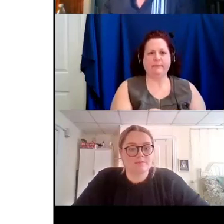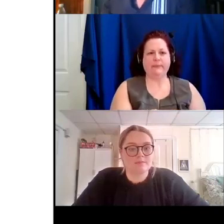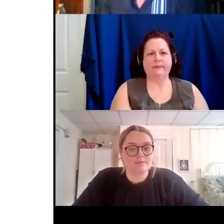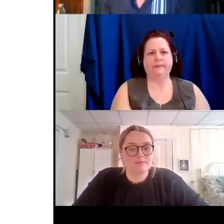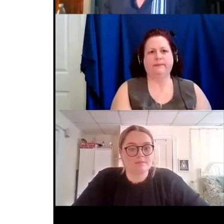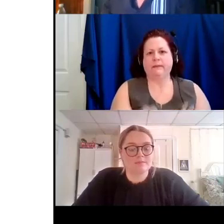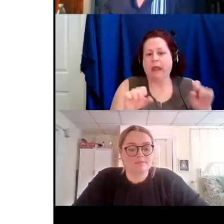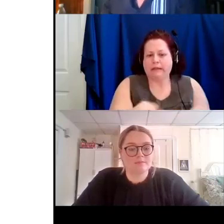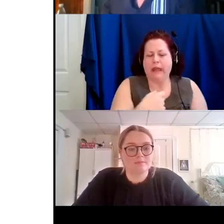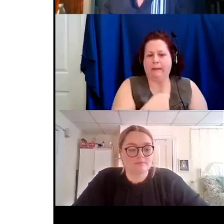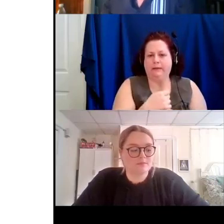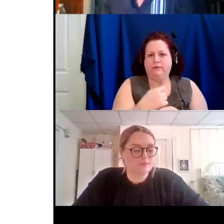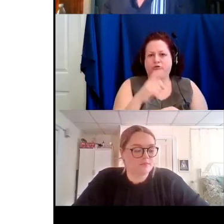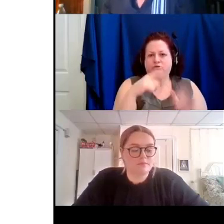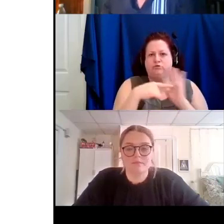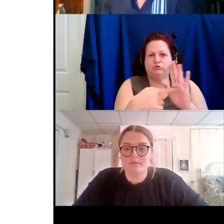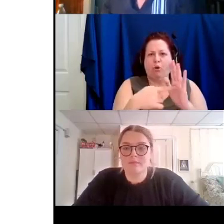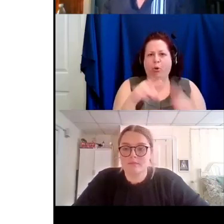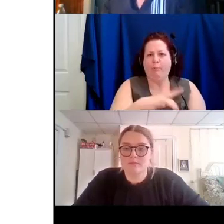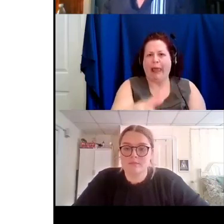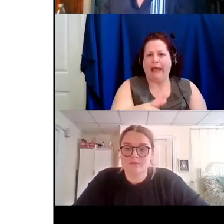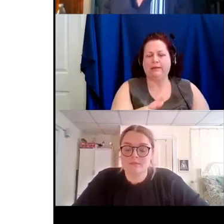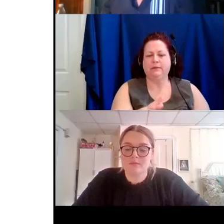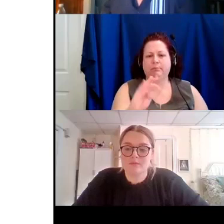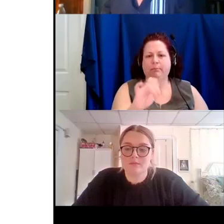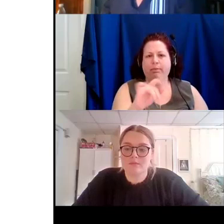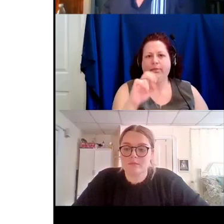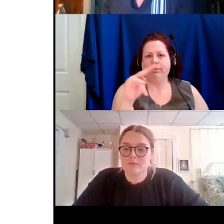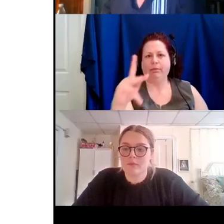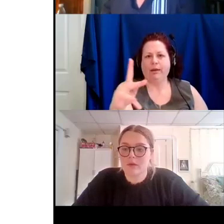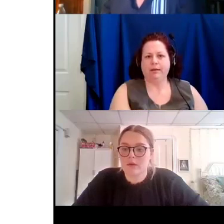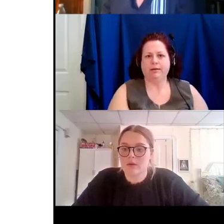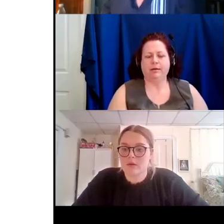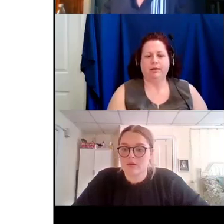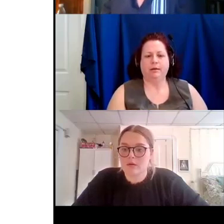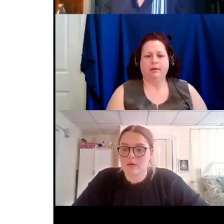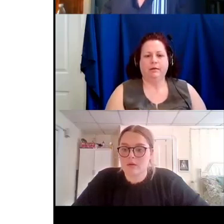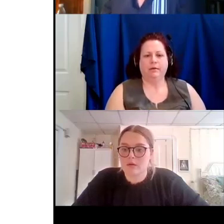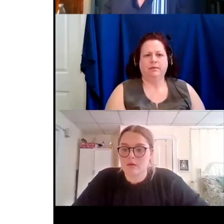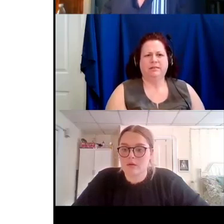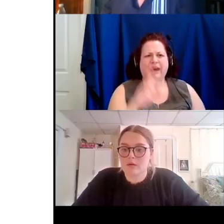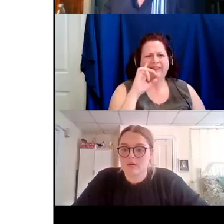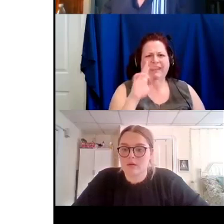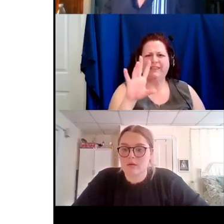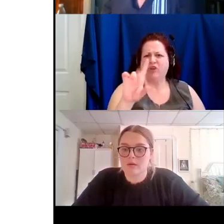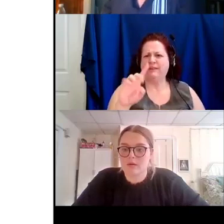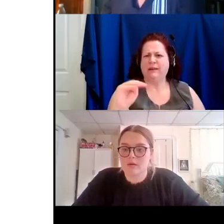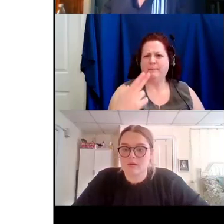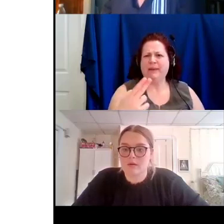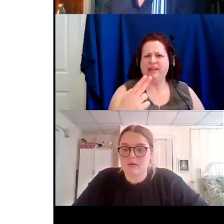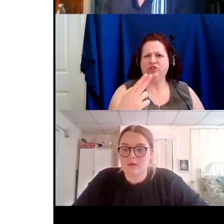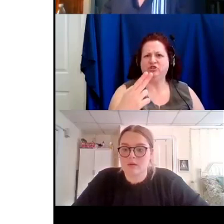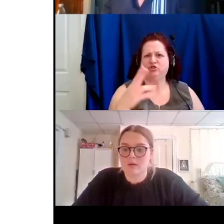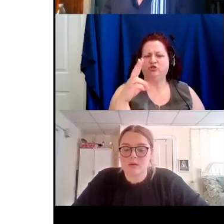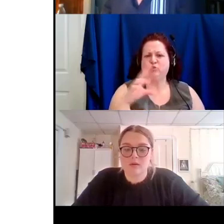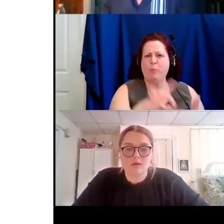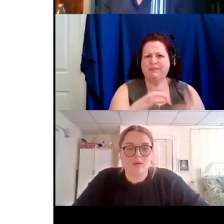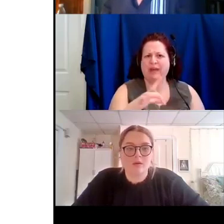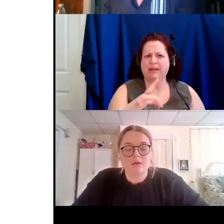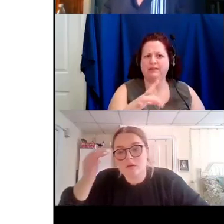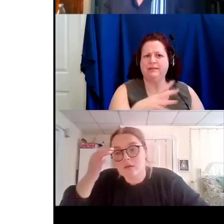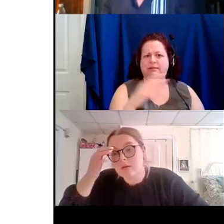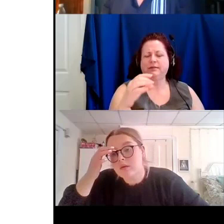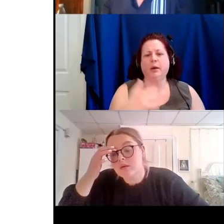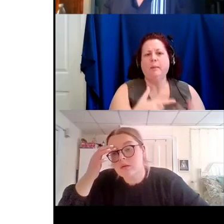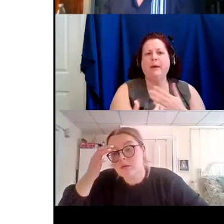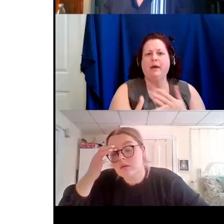make available a blank one so you could see it. We could make the matter of fact, I'm pretty sure they're on the DMH website. Also the debriefing forms.